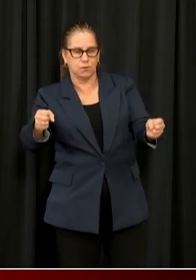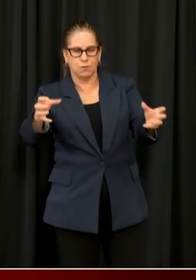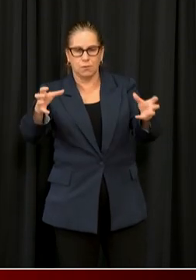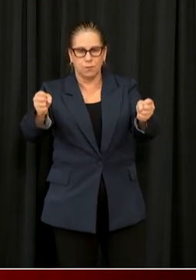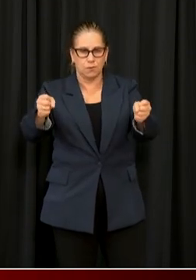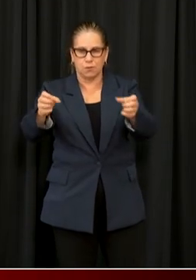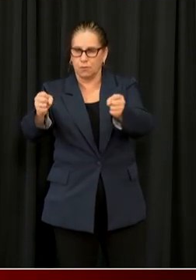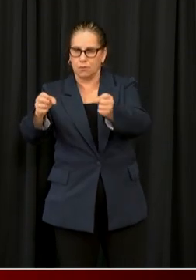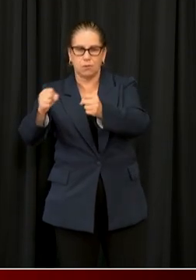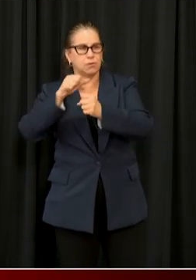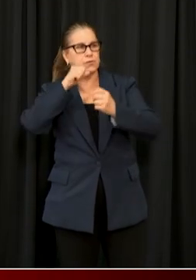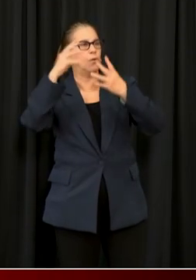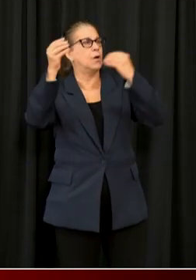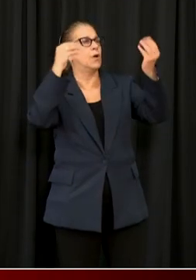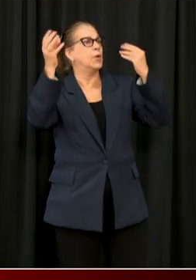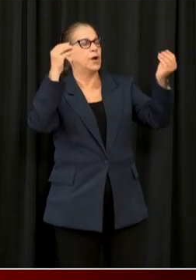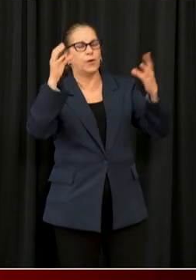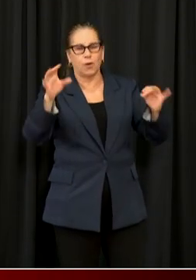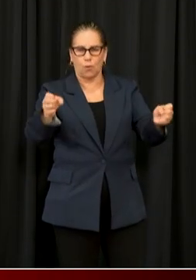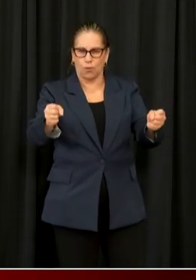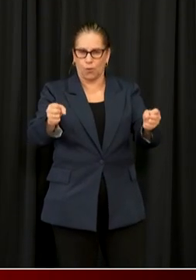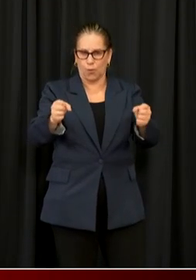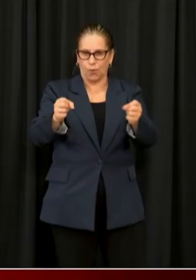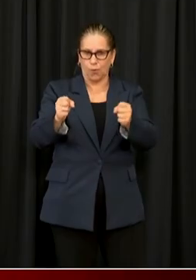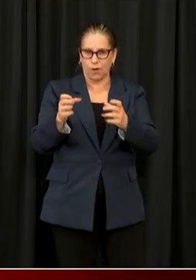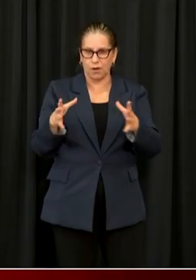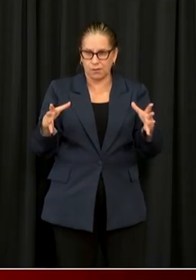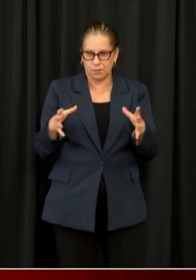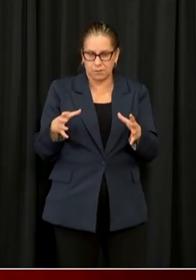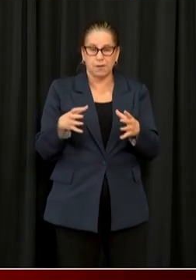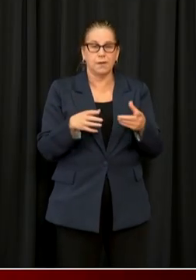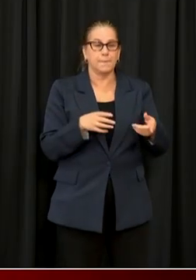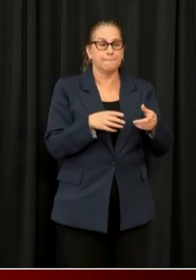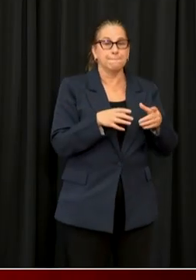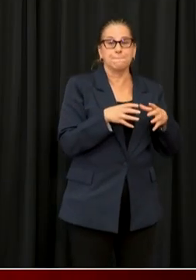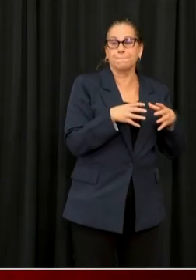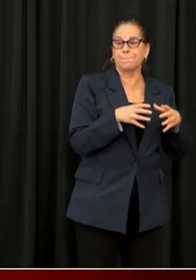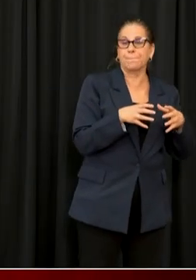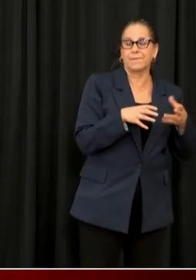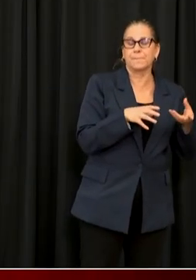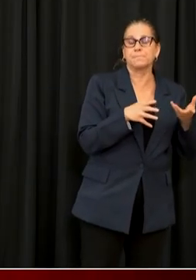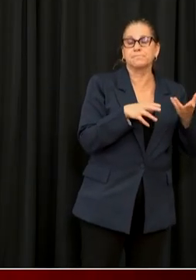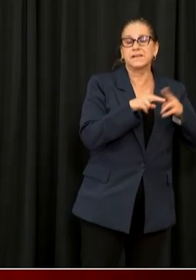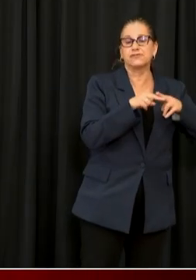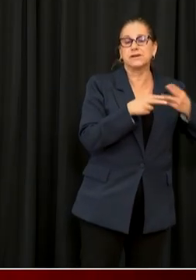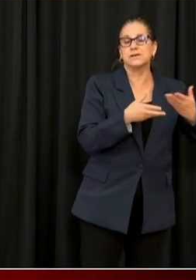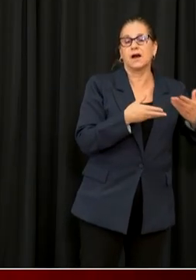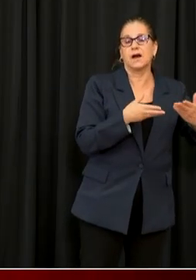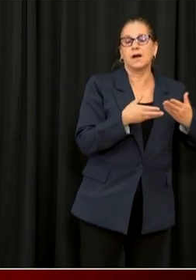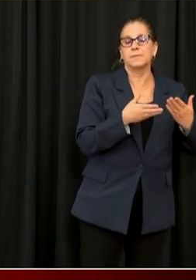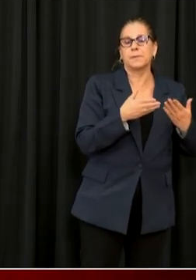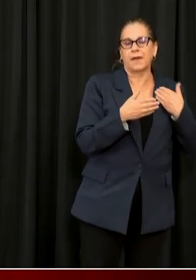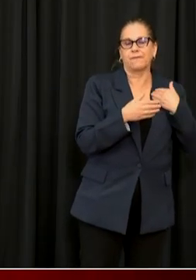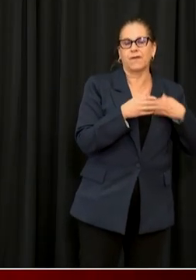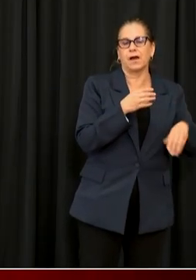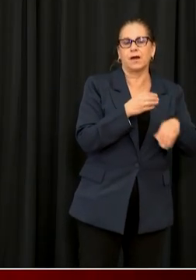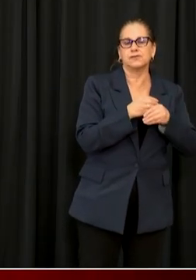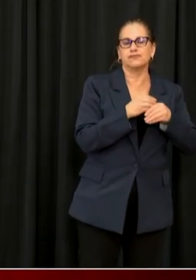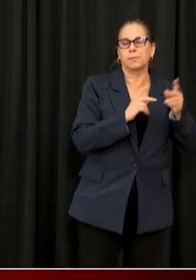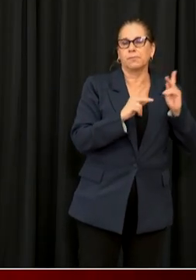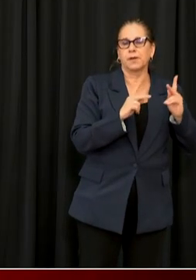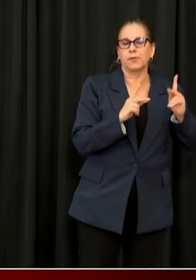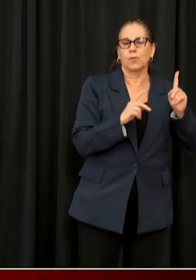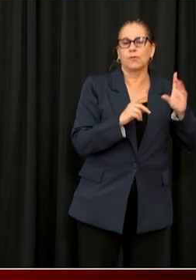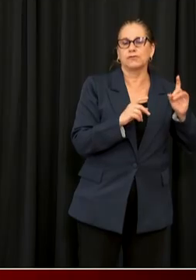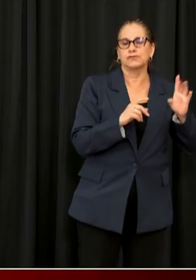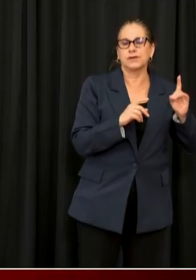the ability to flex up. We'll have a reserve group of DC government employees. And